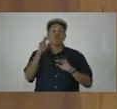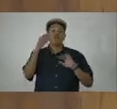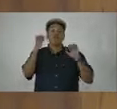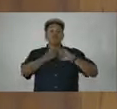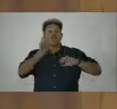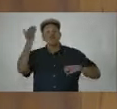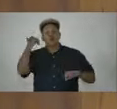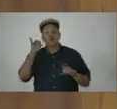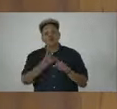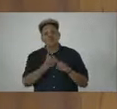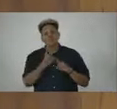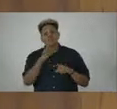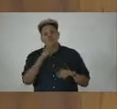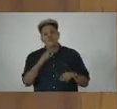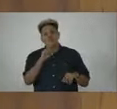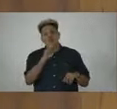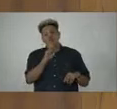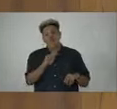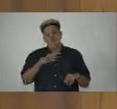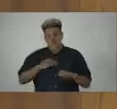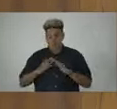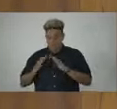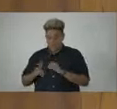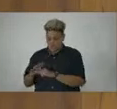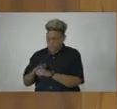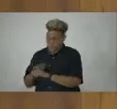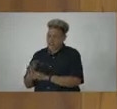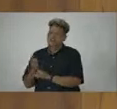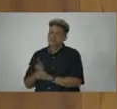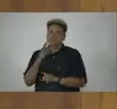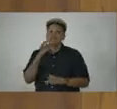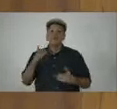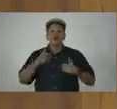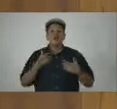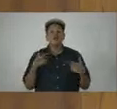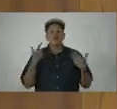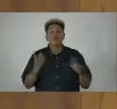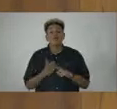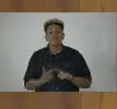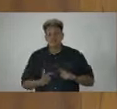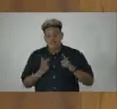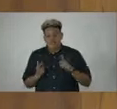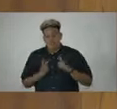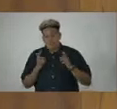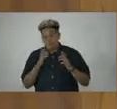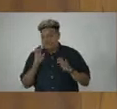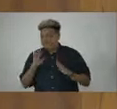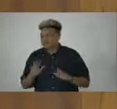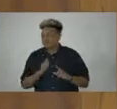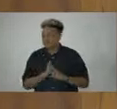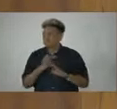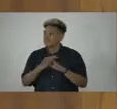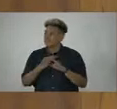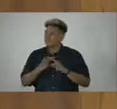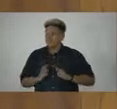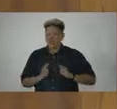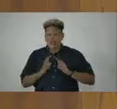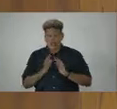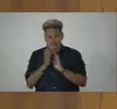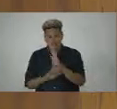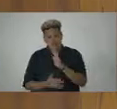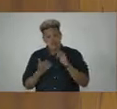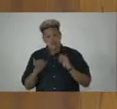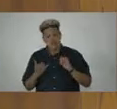in the Garden White House area. It has lived out its temporary life and